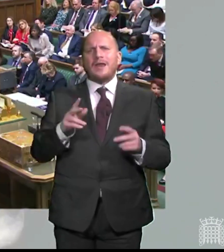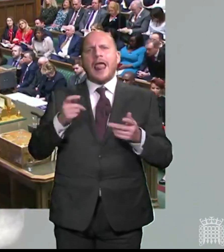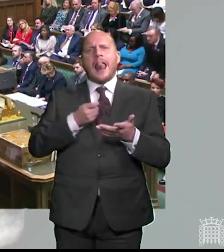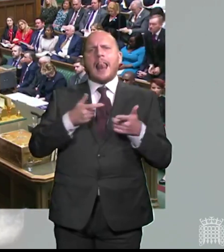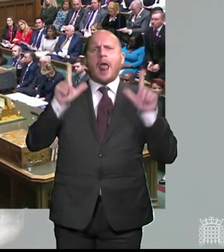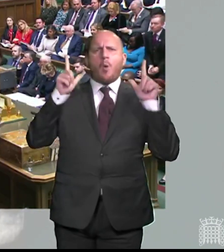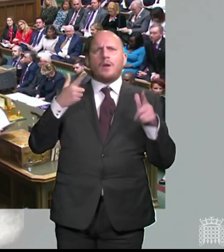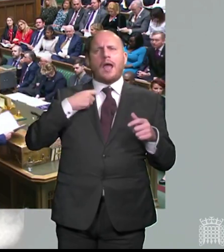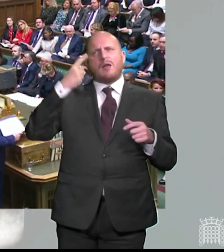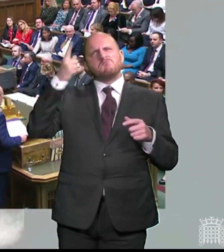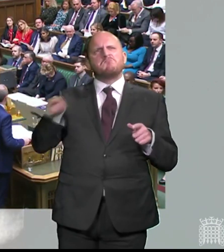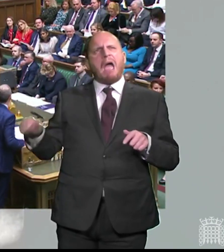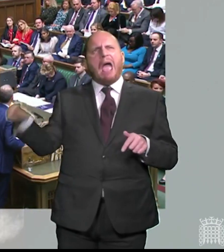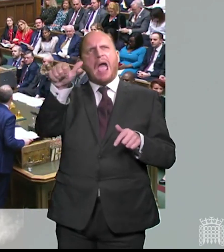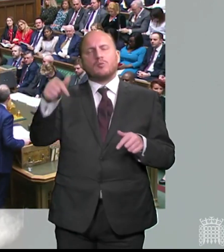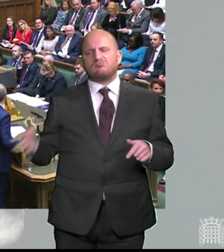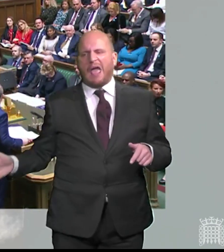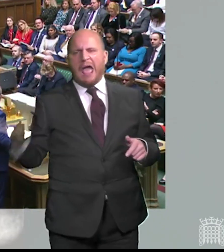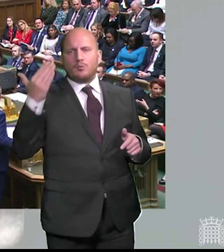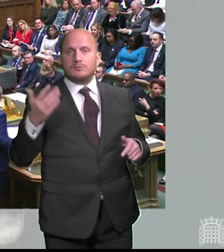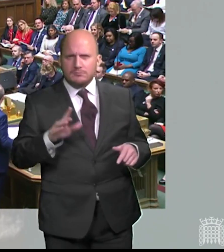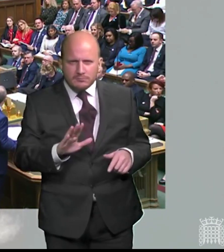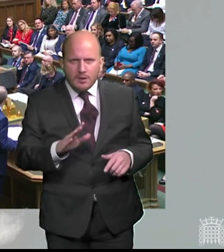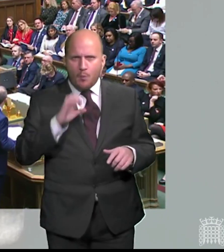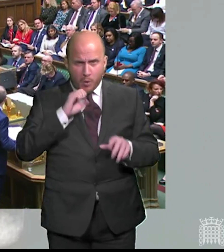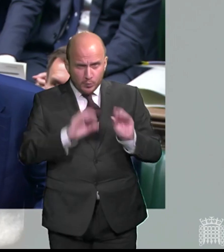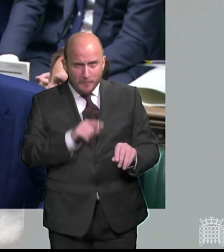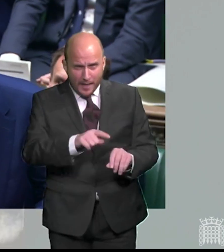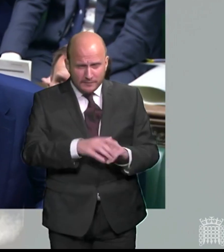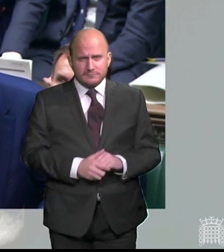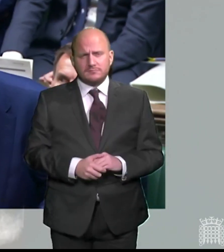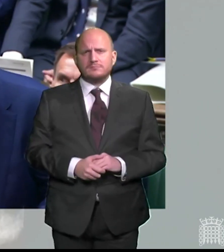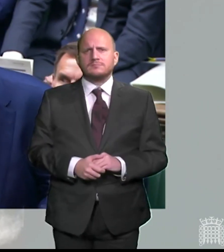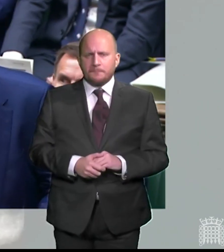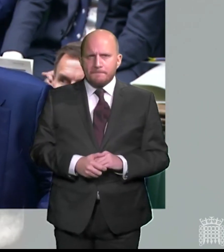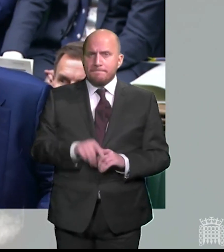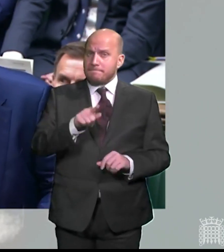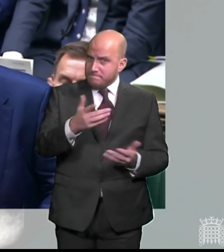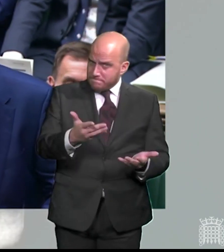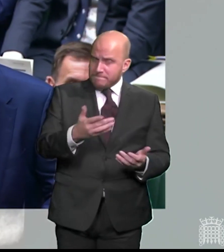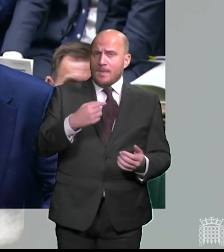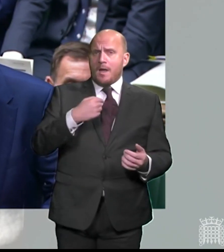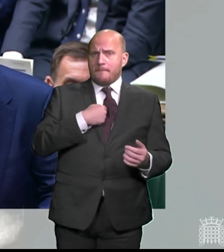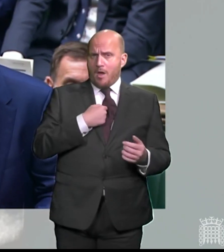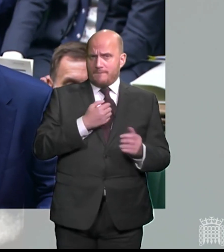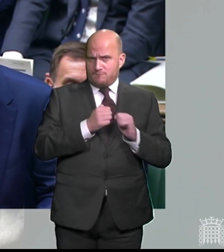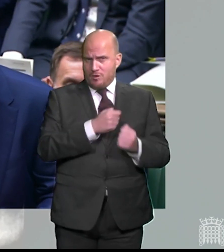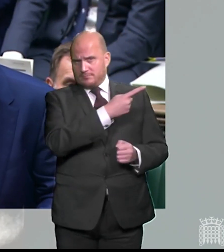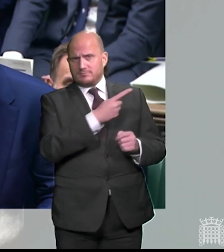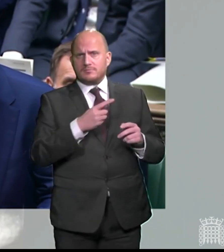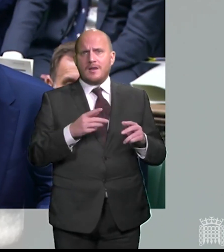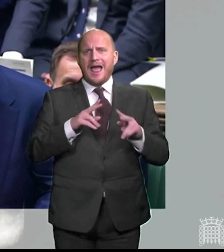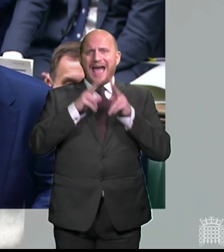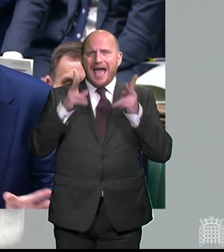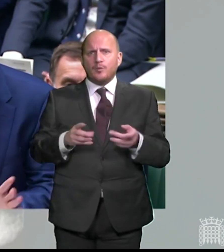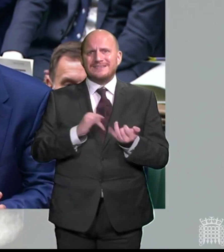thank the Right Honourable Lady? Look, in terms of the economic challenges which are global, caused by COVID and the war in Ukraine, we've got a